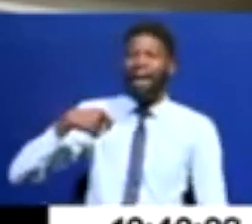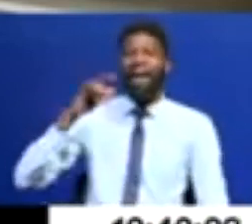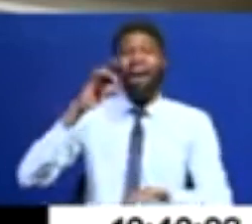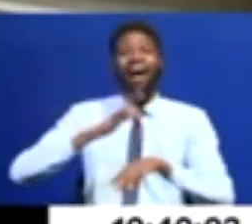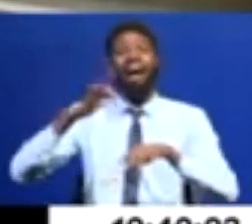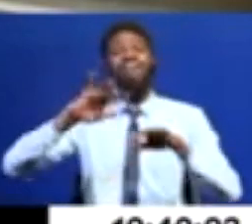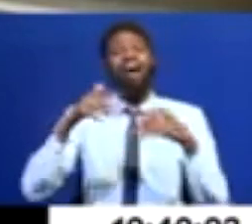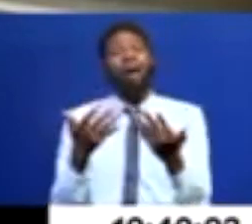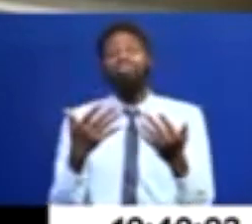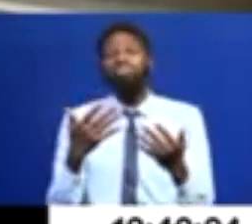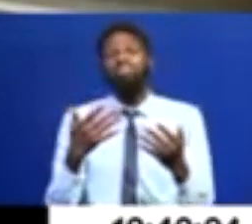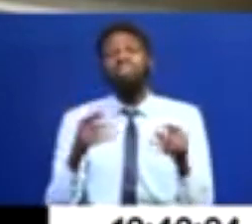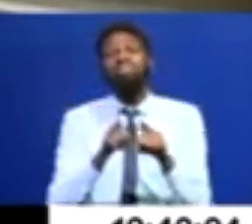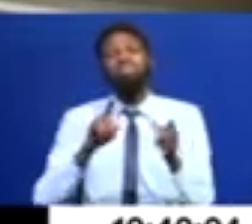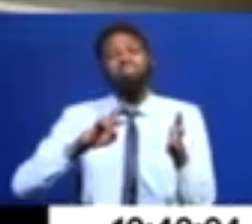okay.